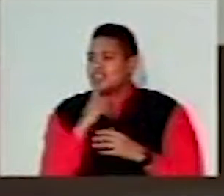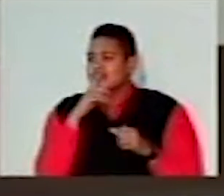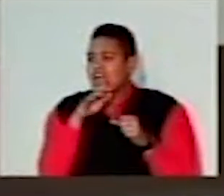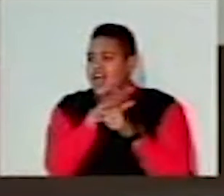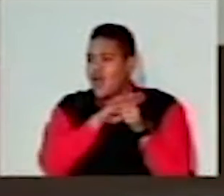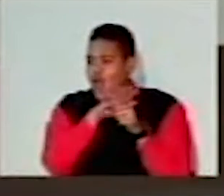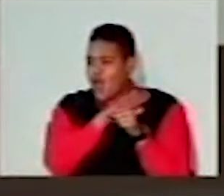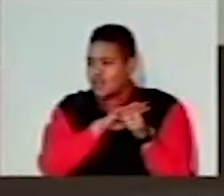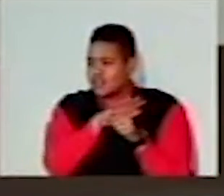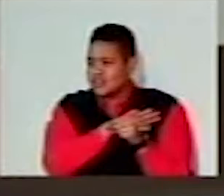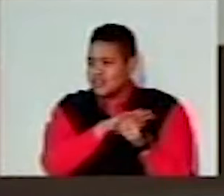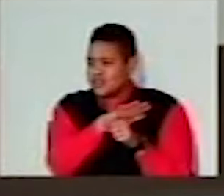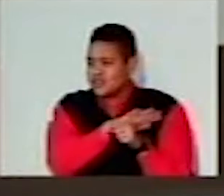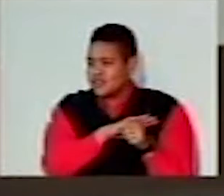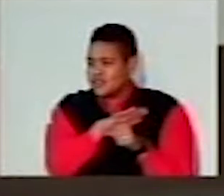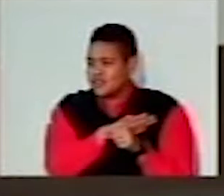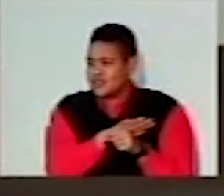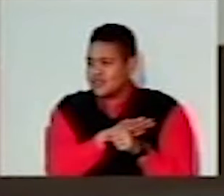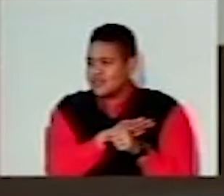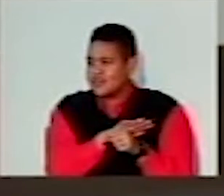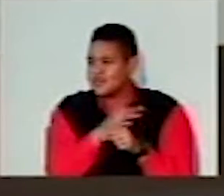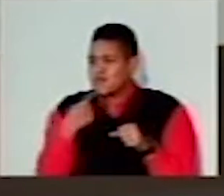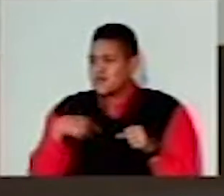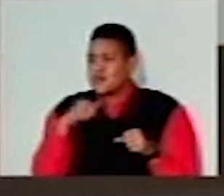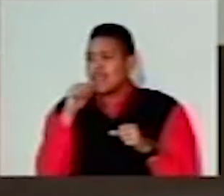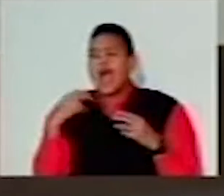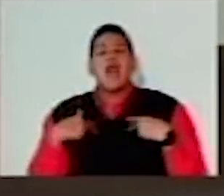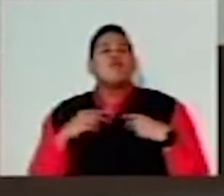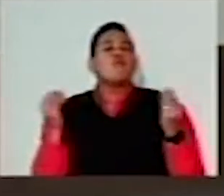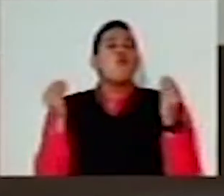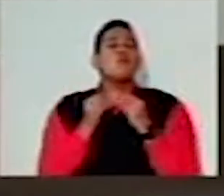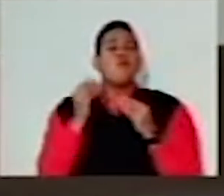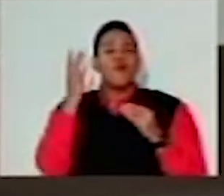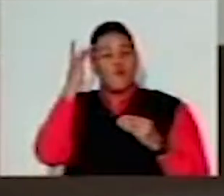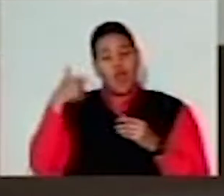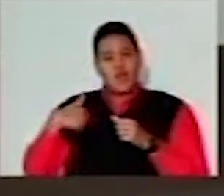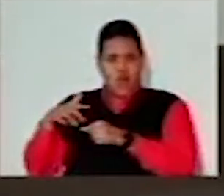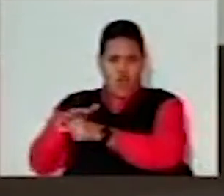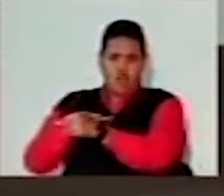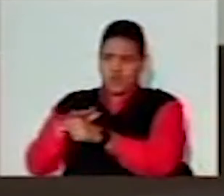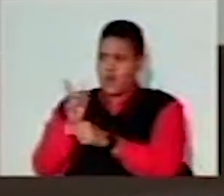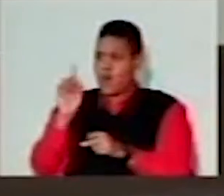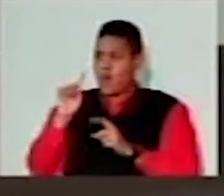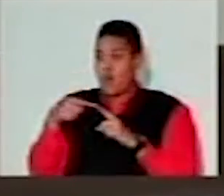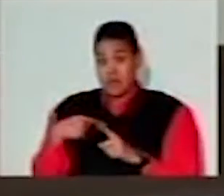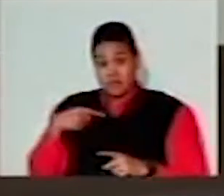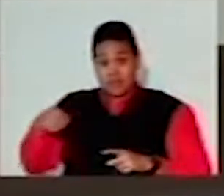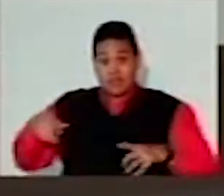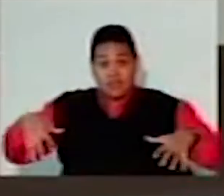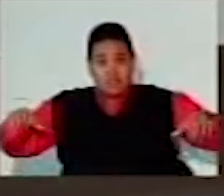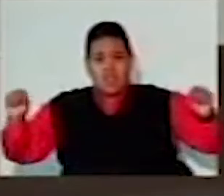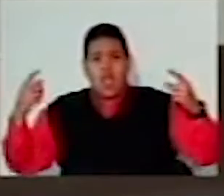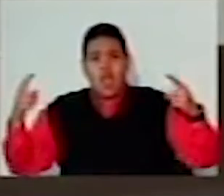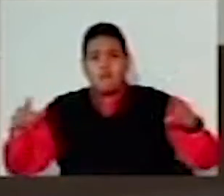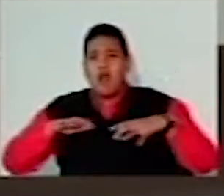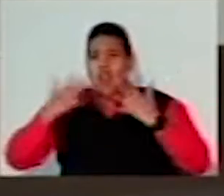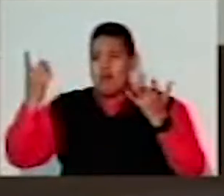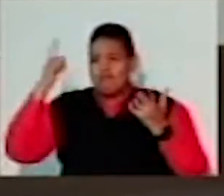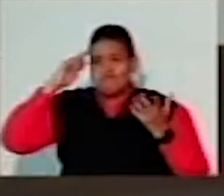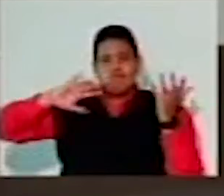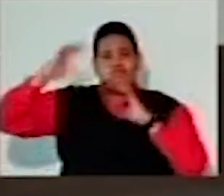constituency we no longer have. Because the constituency, Mr. Speaker, when I went there was a lot of